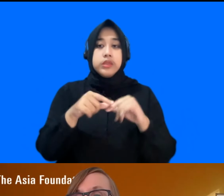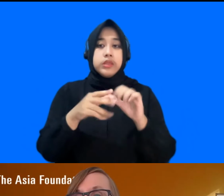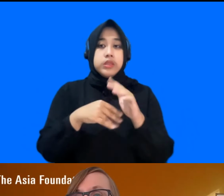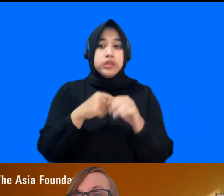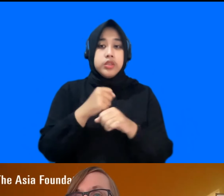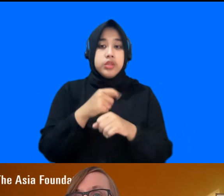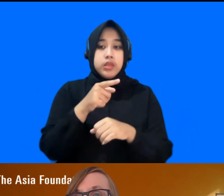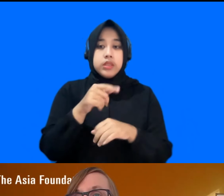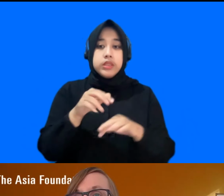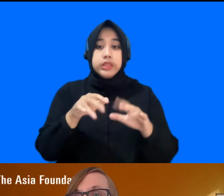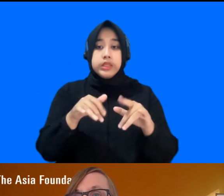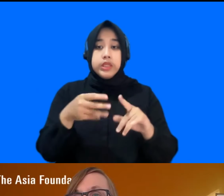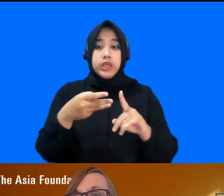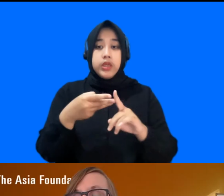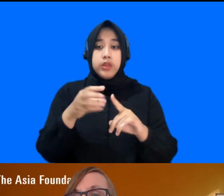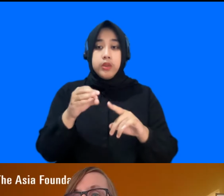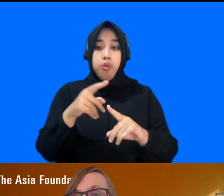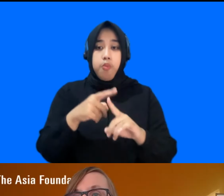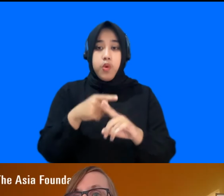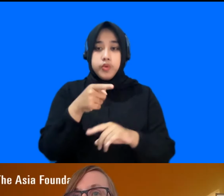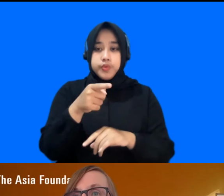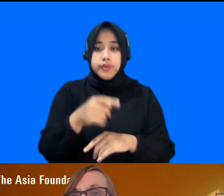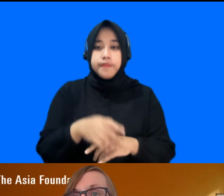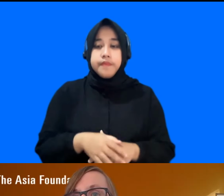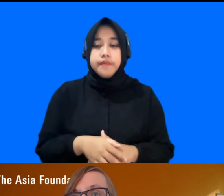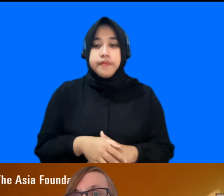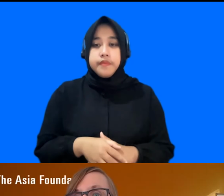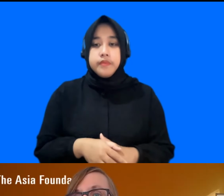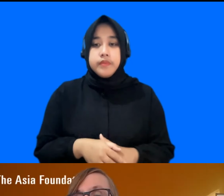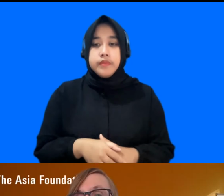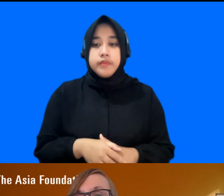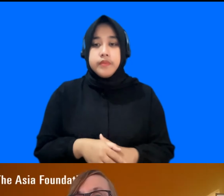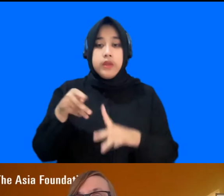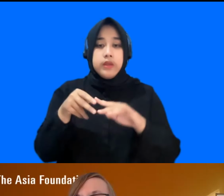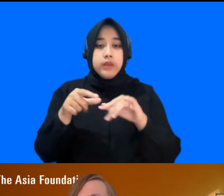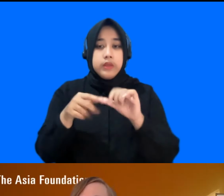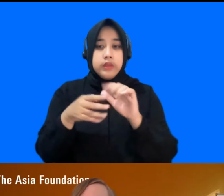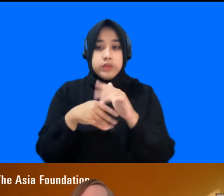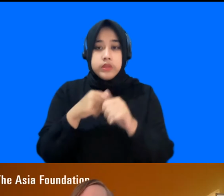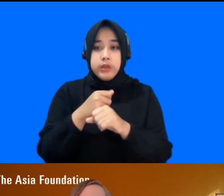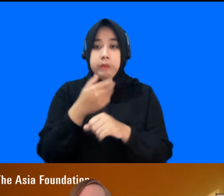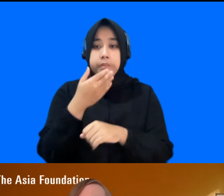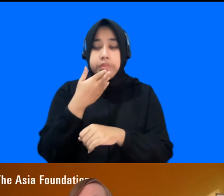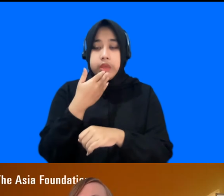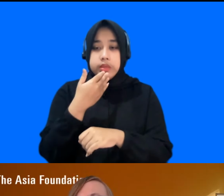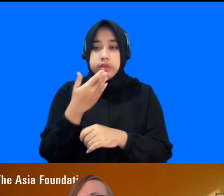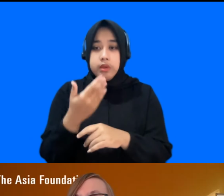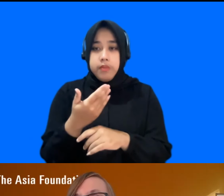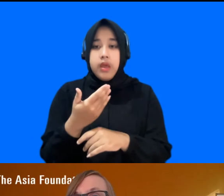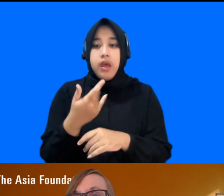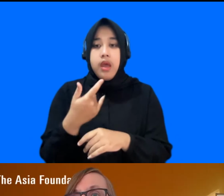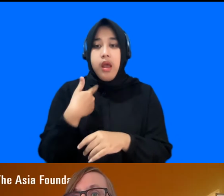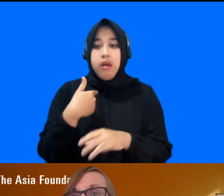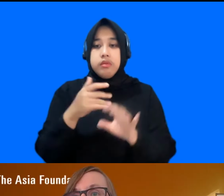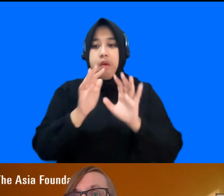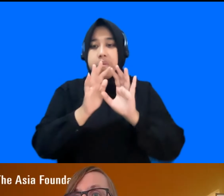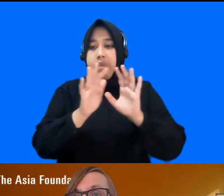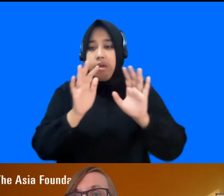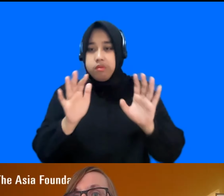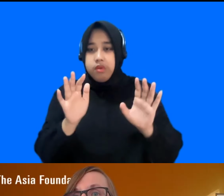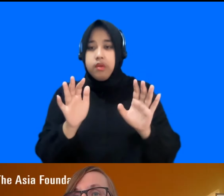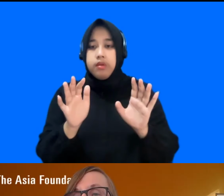region, but the communities tend to be grassroots. Despite that, many of the free and open source software tools are used by commercial